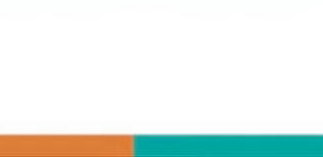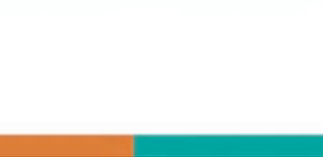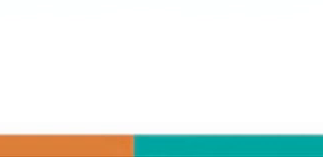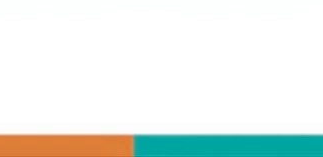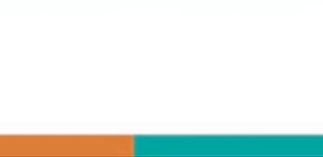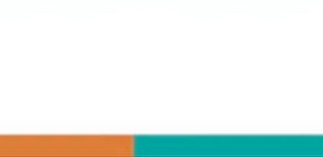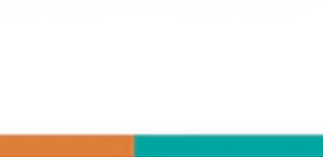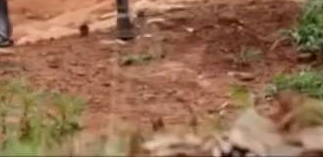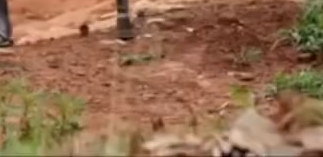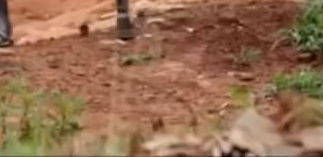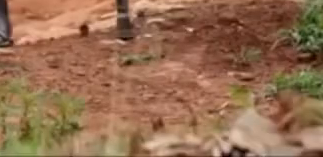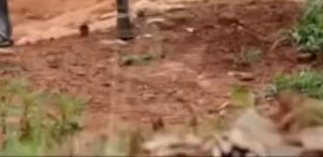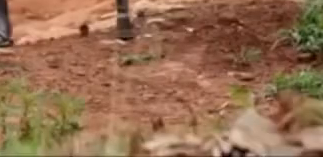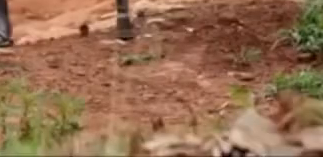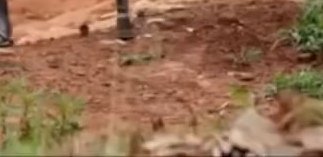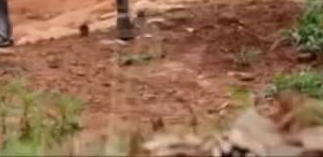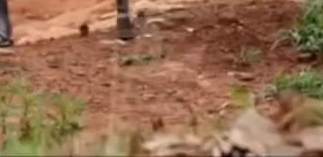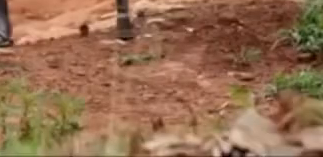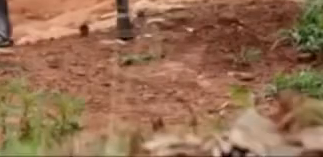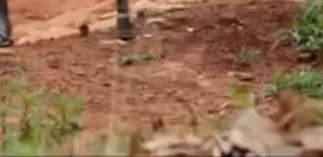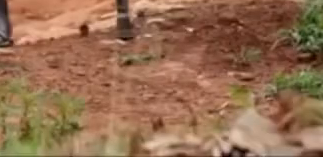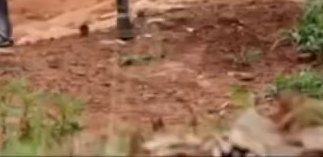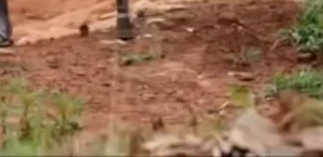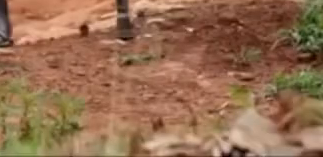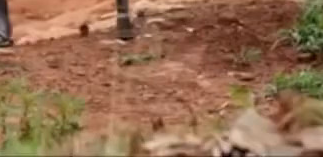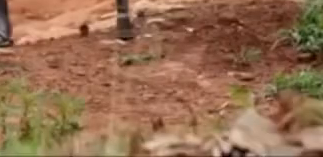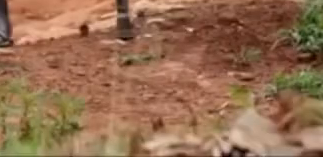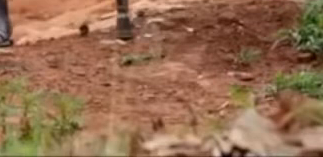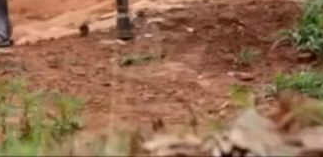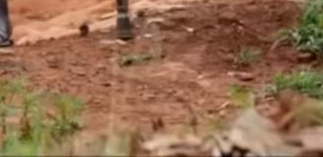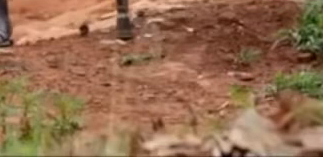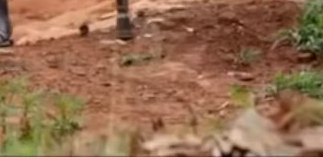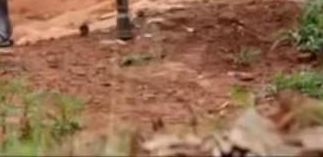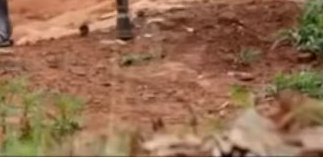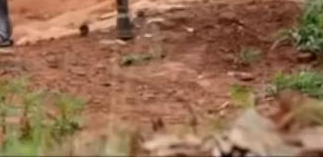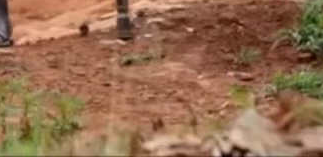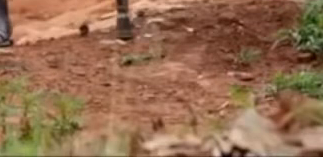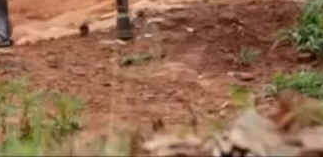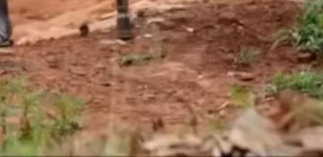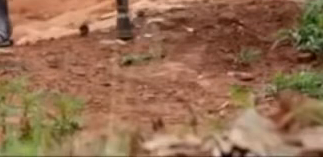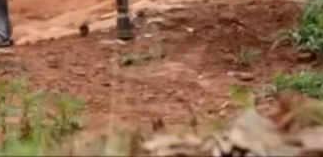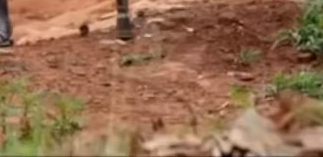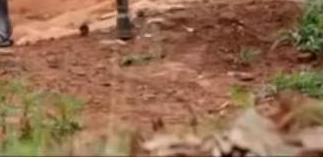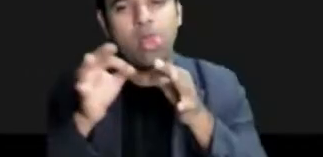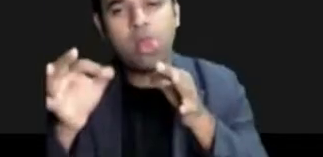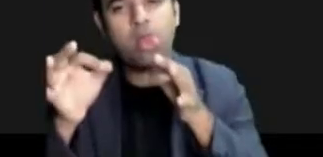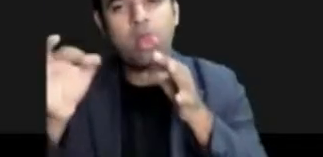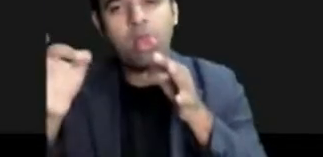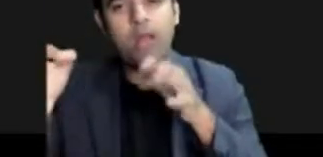Hello, everyone. You are welcome to our event. This event is organized by CBM and International Disability